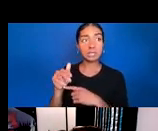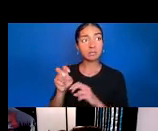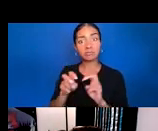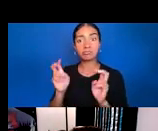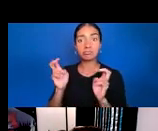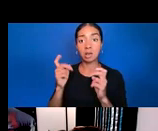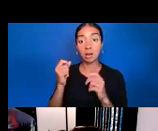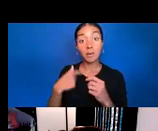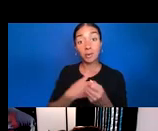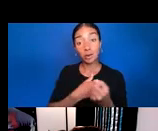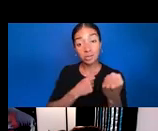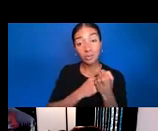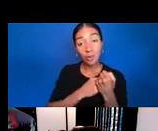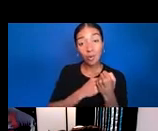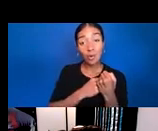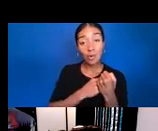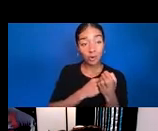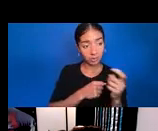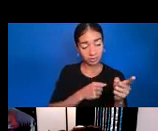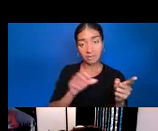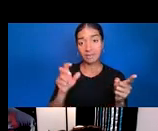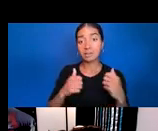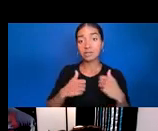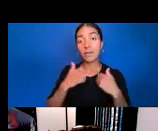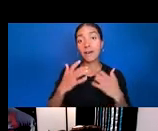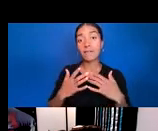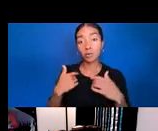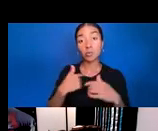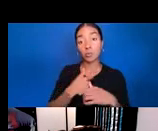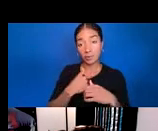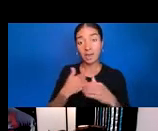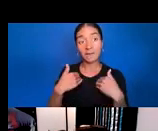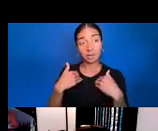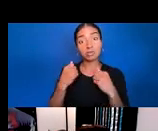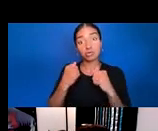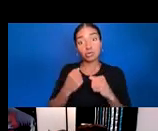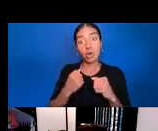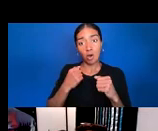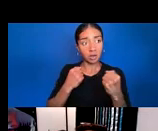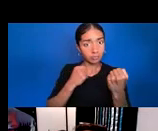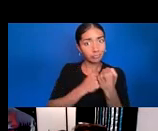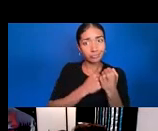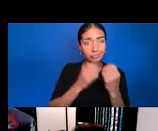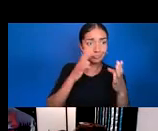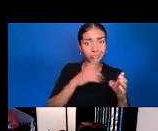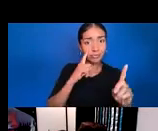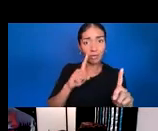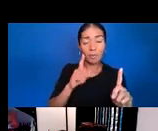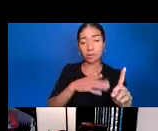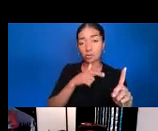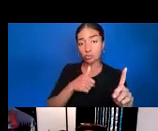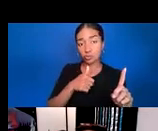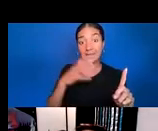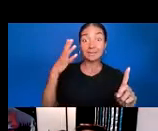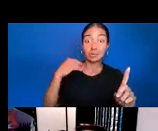biased because of the high rates of violence that our people face. There can be a